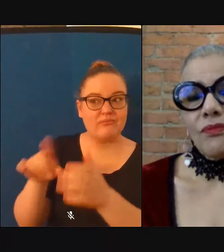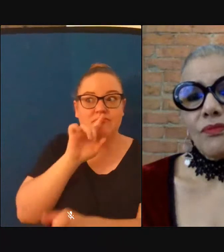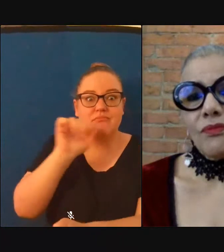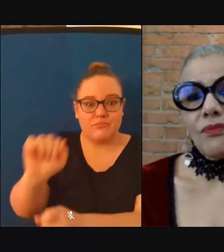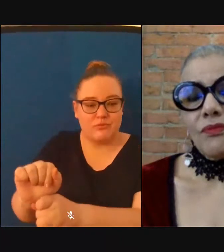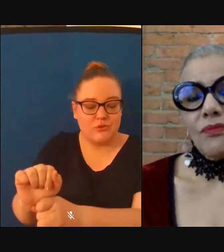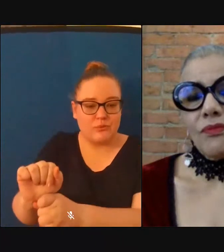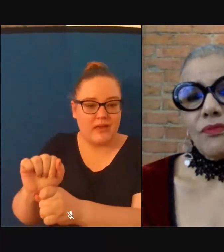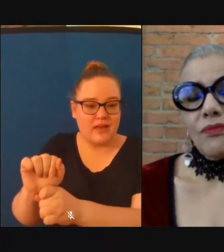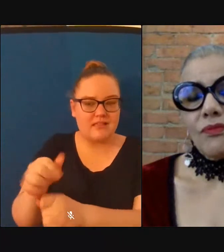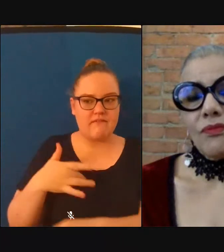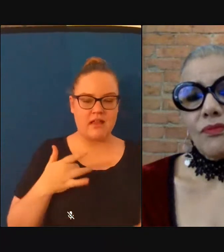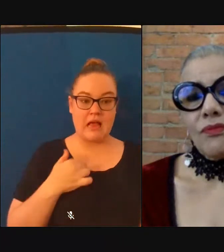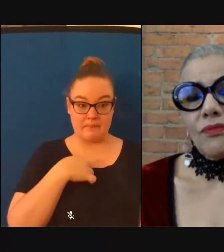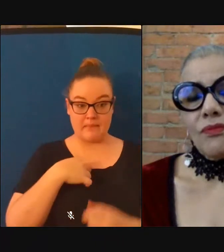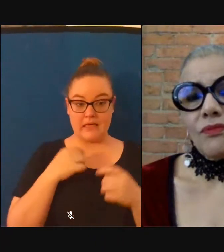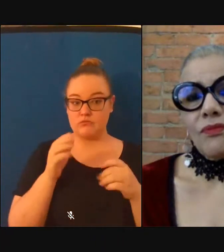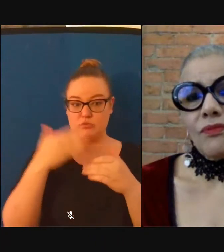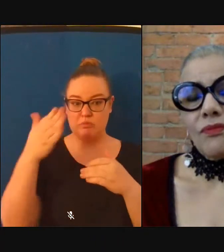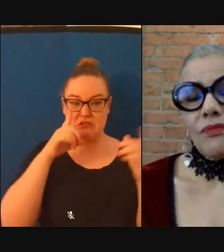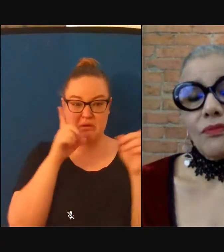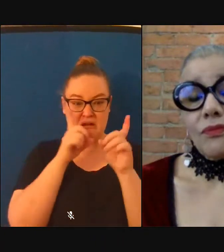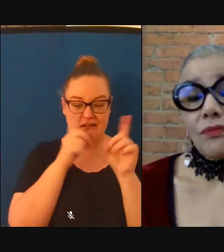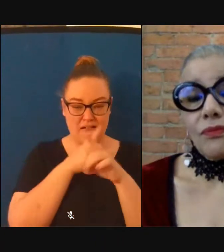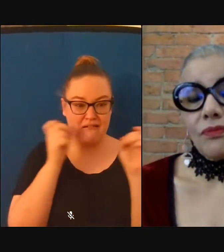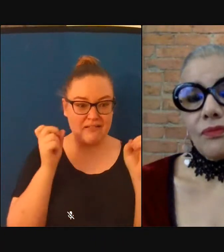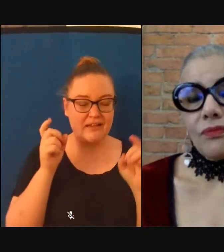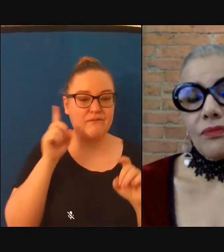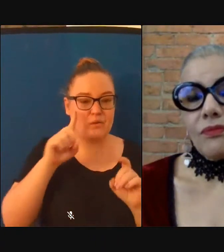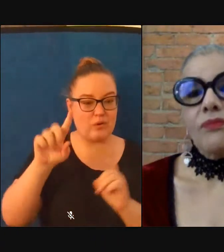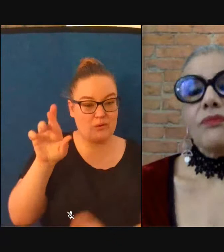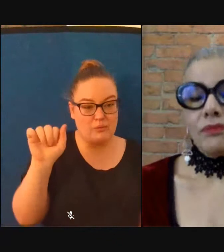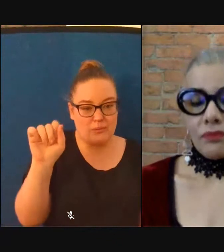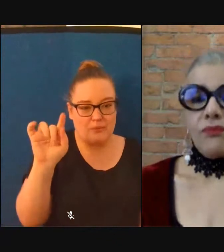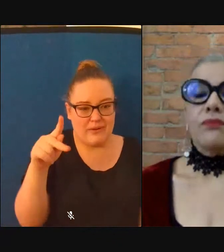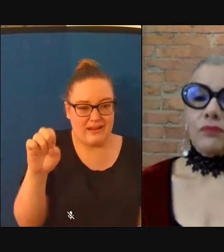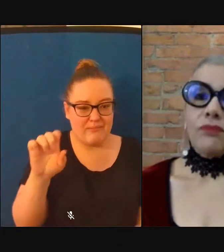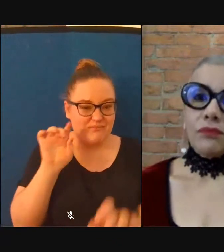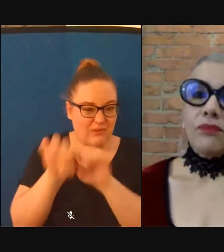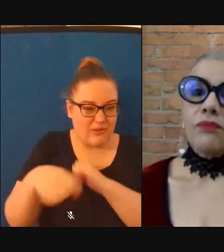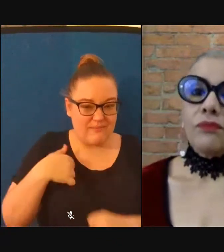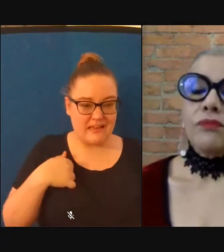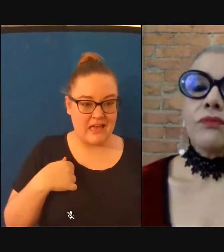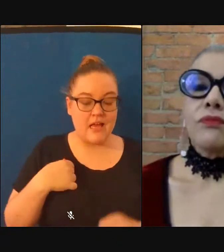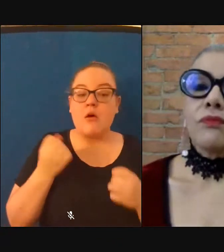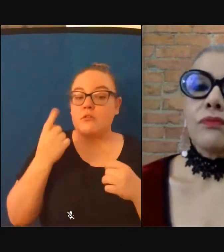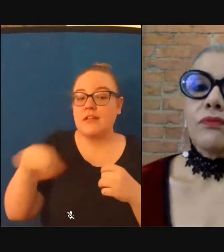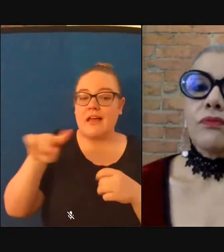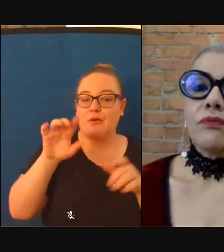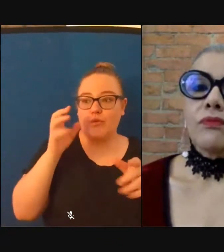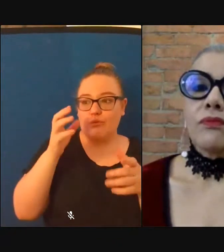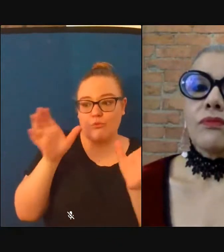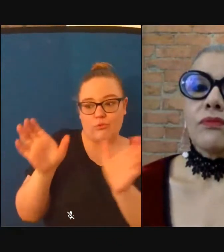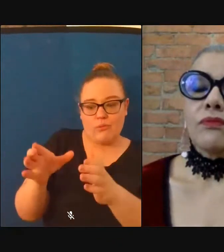anyone rape Talia Lavin? I would rape her with a gun. So that was like something I saw. They didn't know I was there, but they